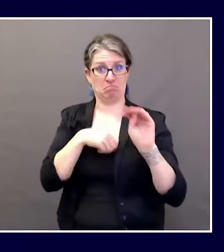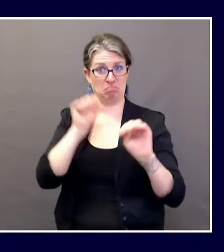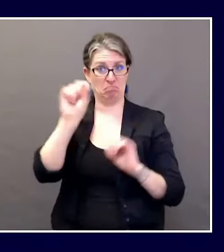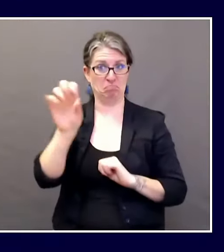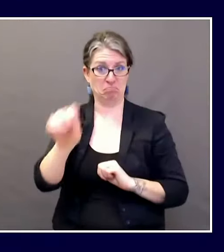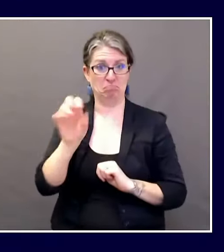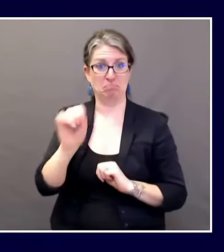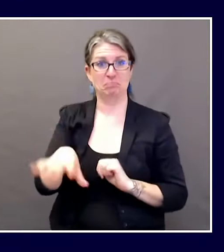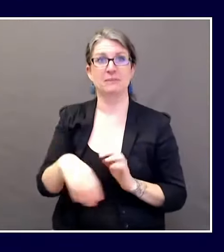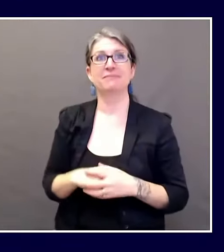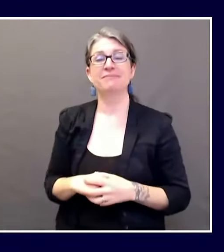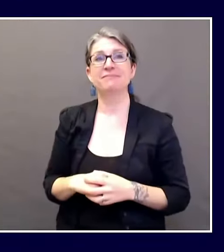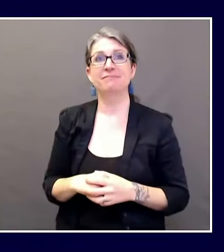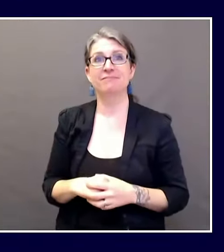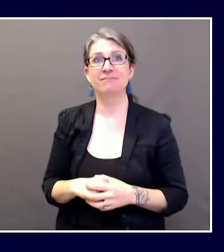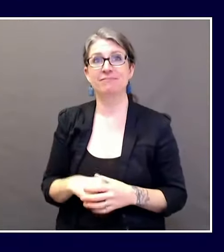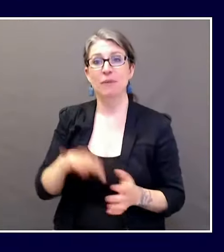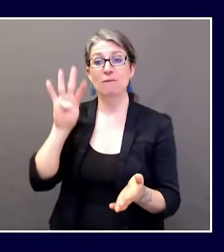be receiving